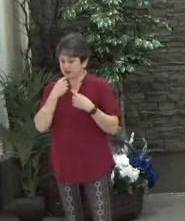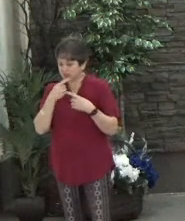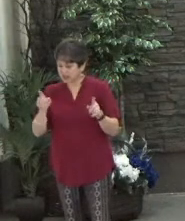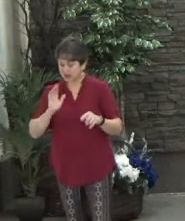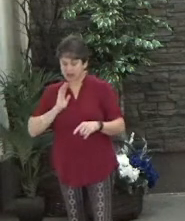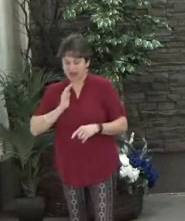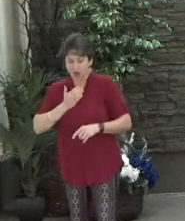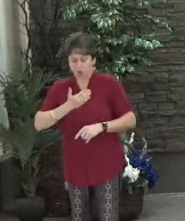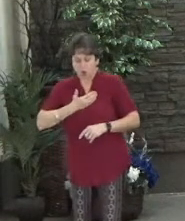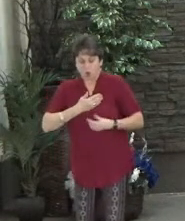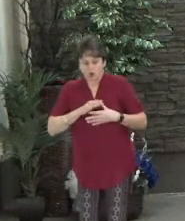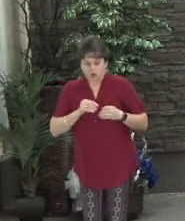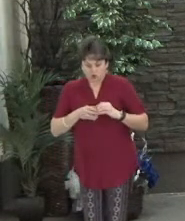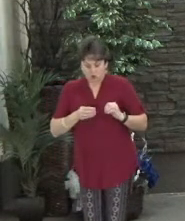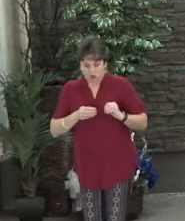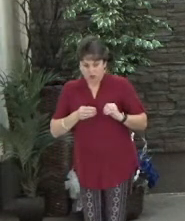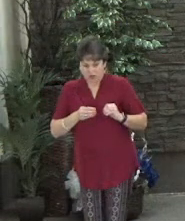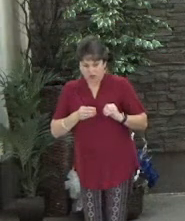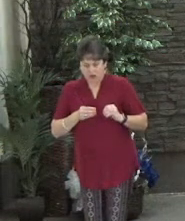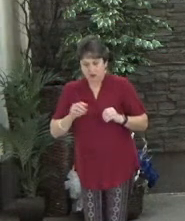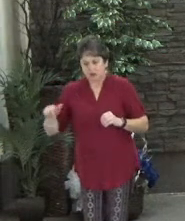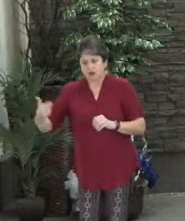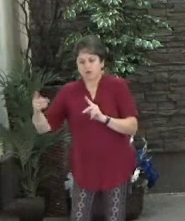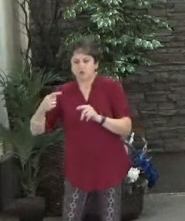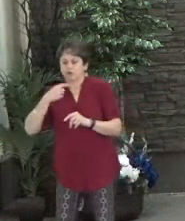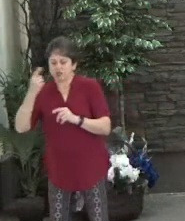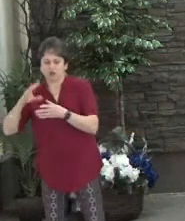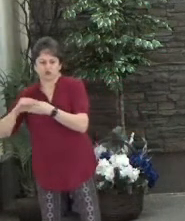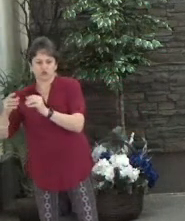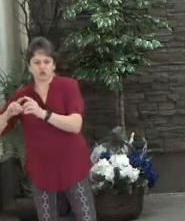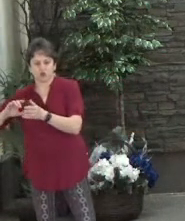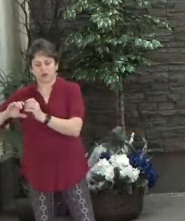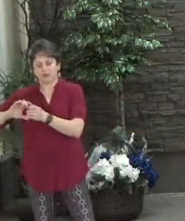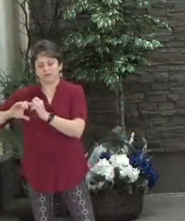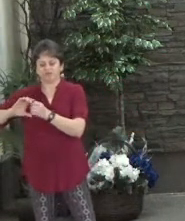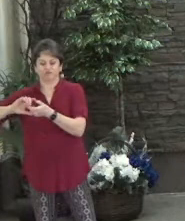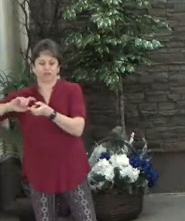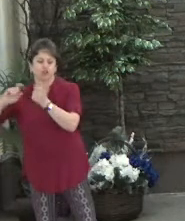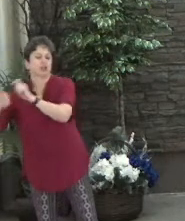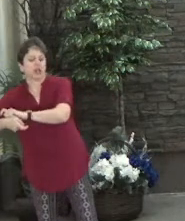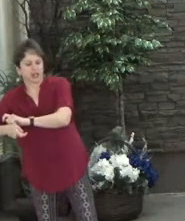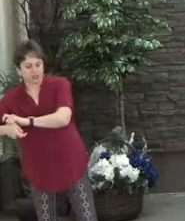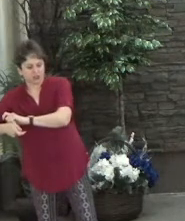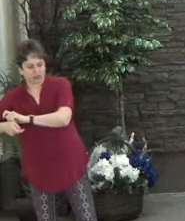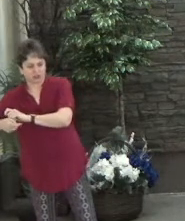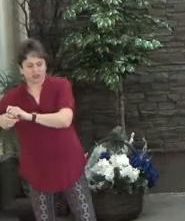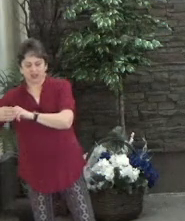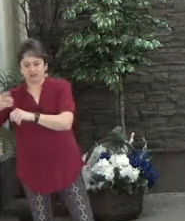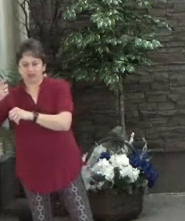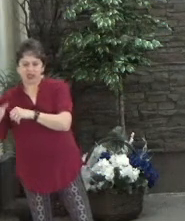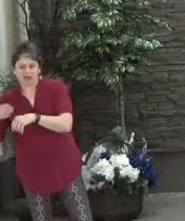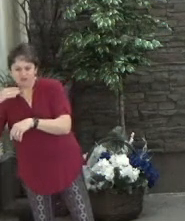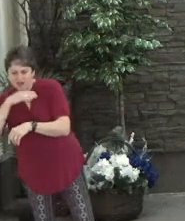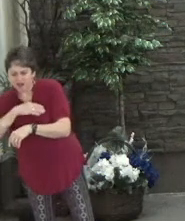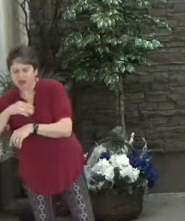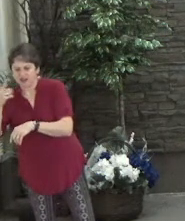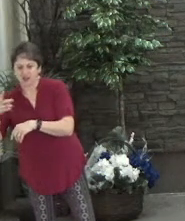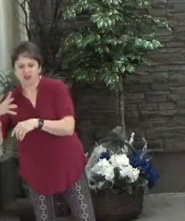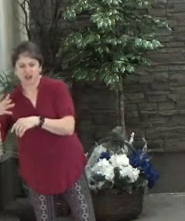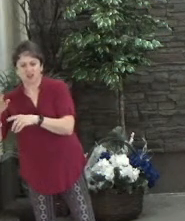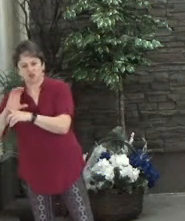own story, our story would be told for us. And it would be misrepresented in half-truths and culture